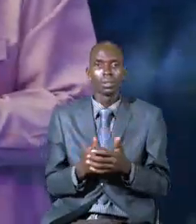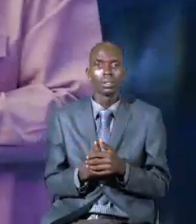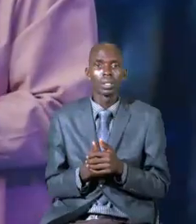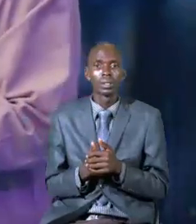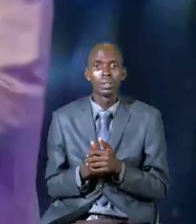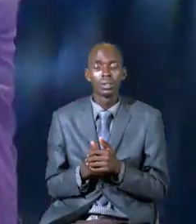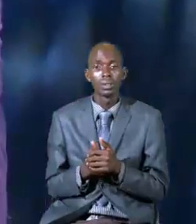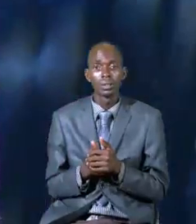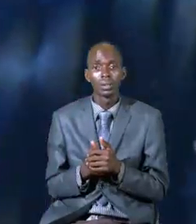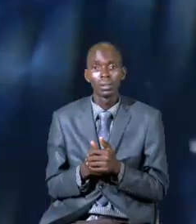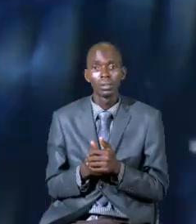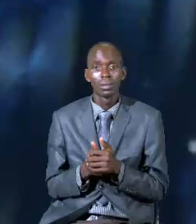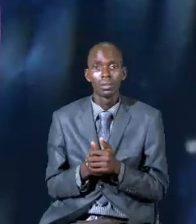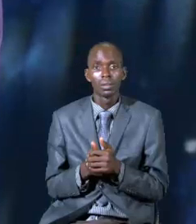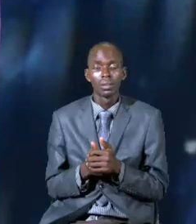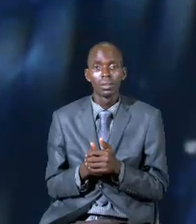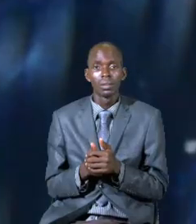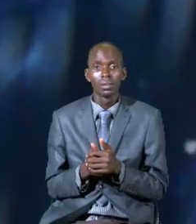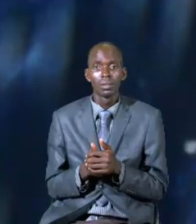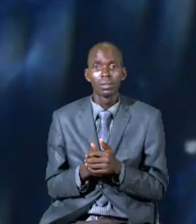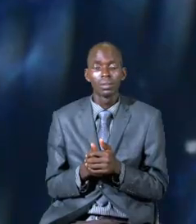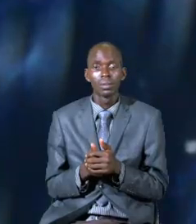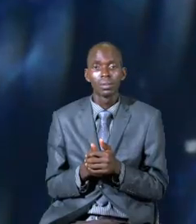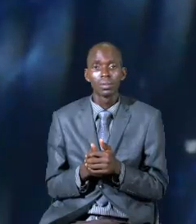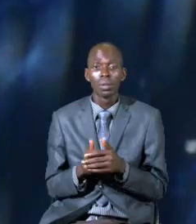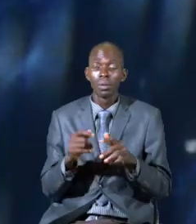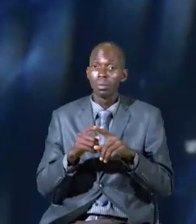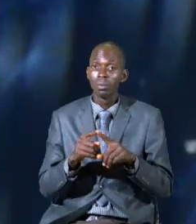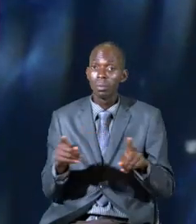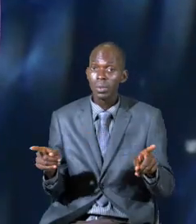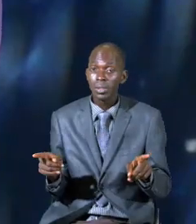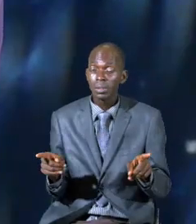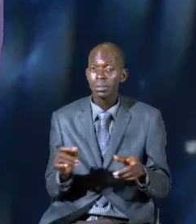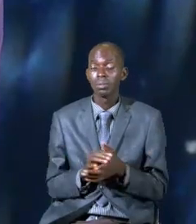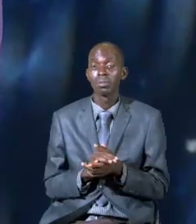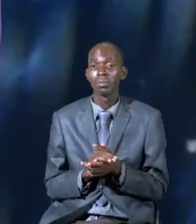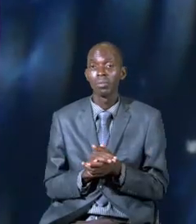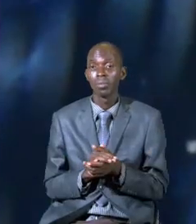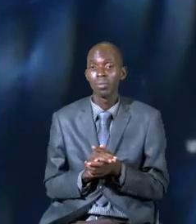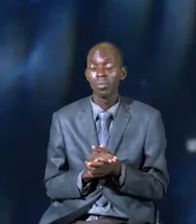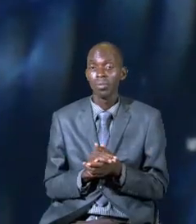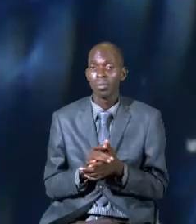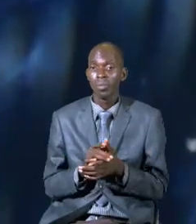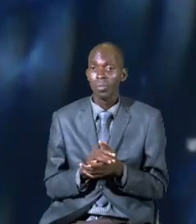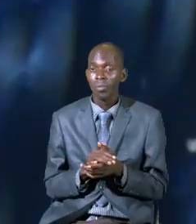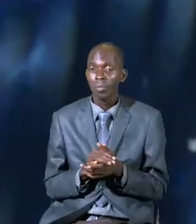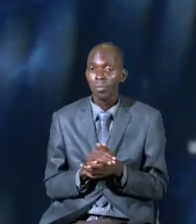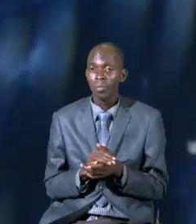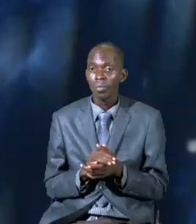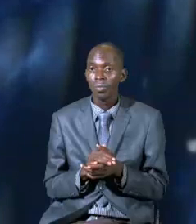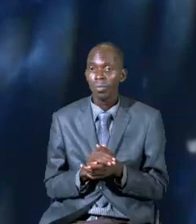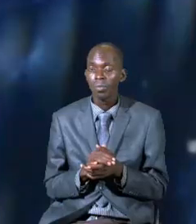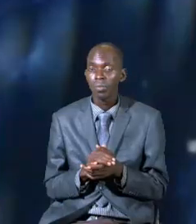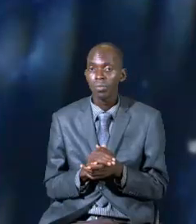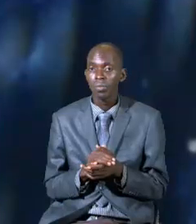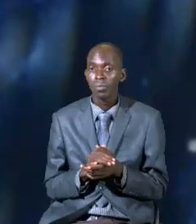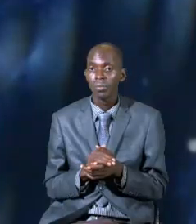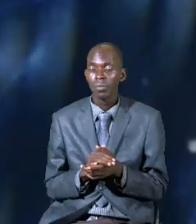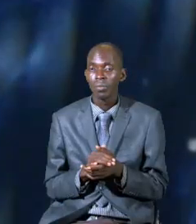success. But you have courage, you do. You have passion, you